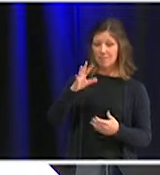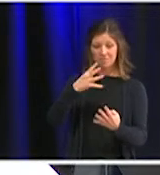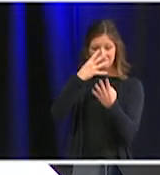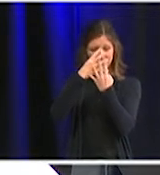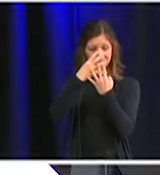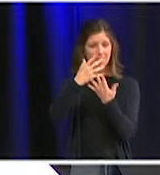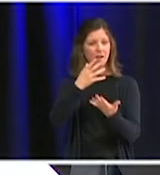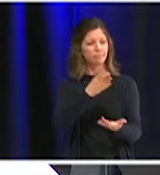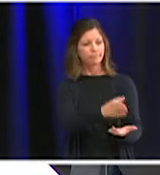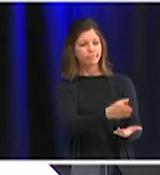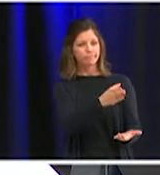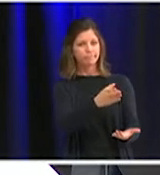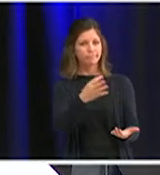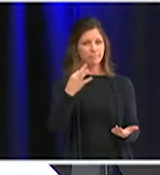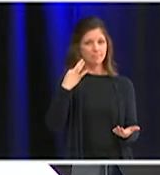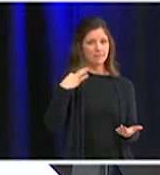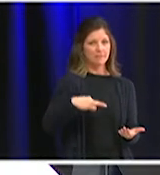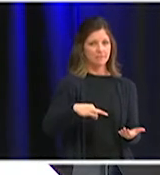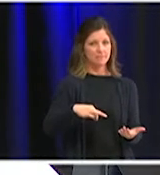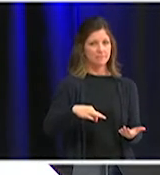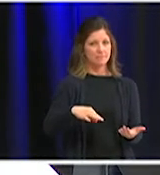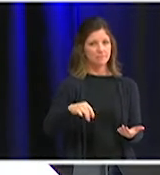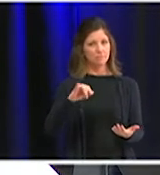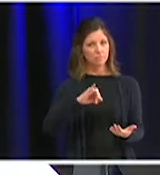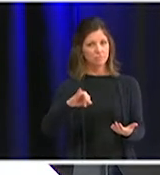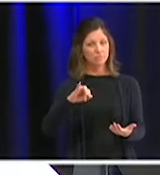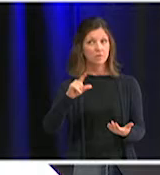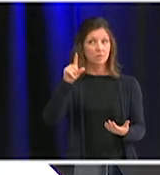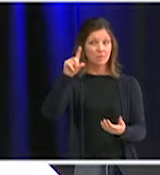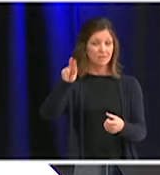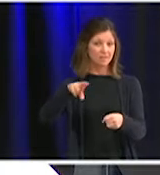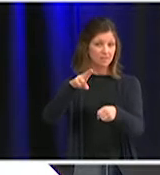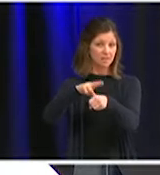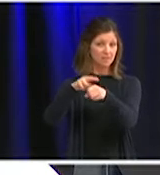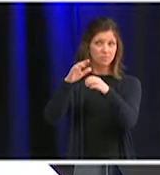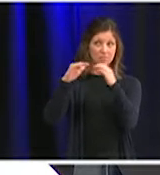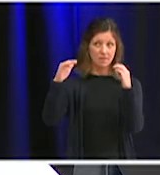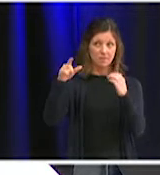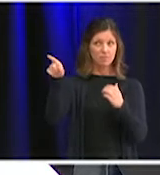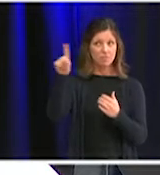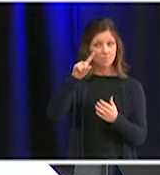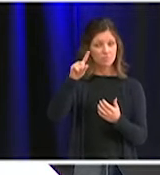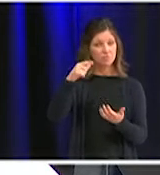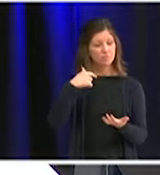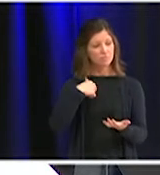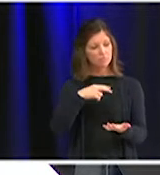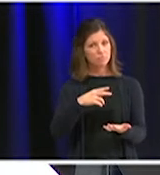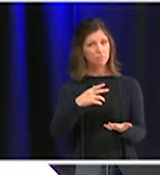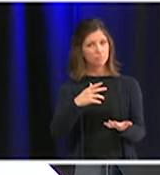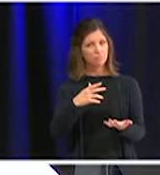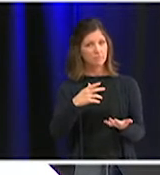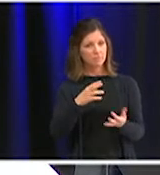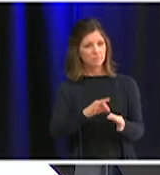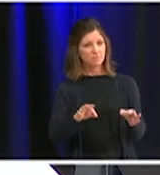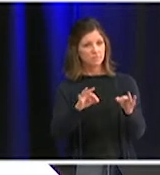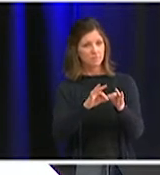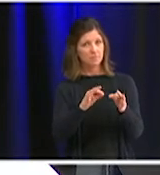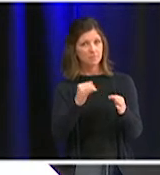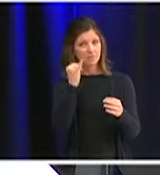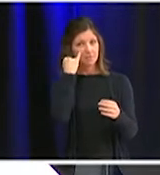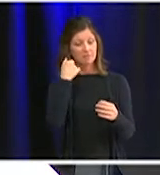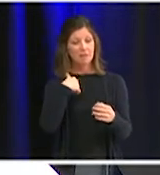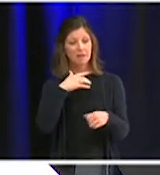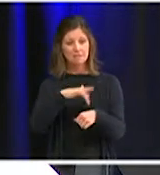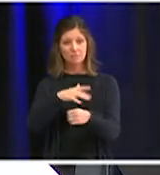And so part of what we're doing at the national level is to make sure that we can make sure that inmates do not lose